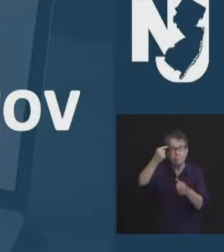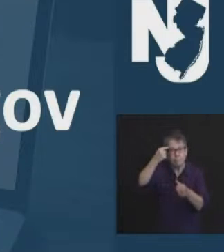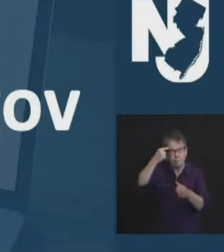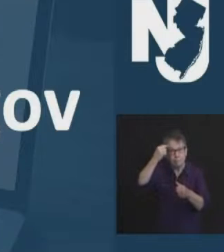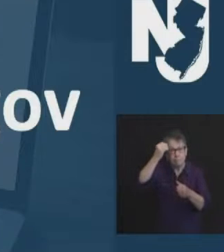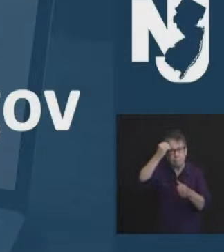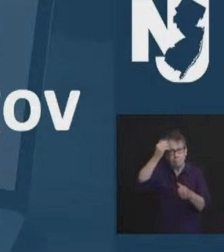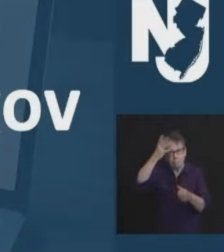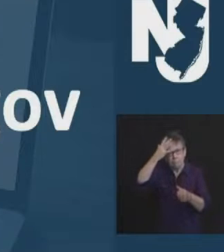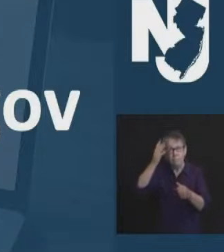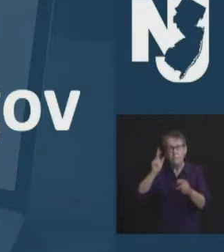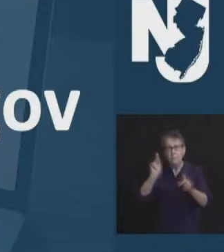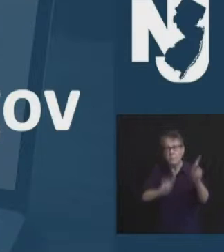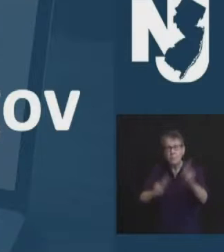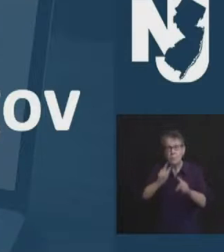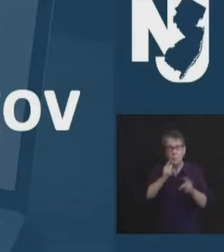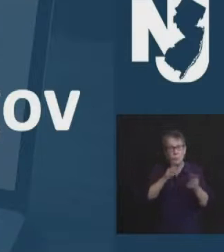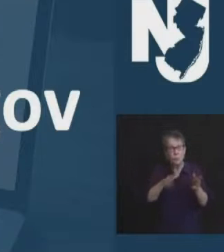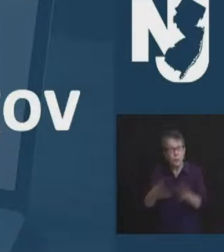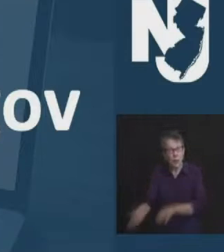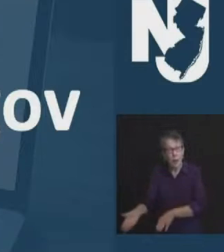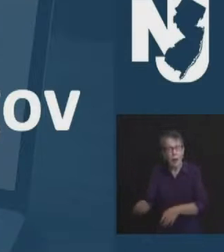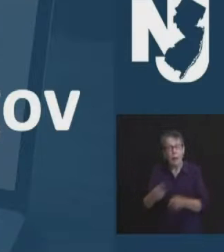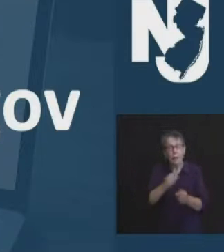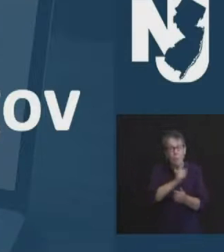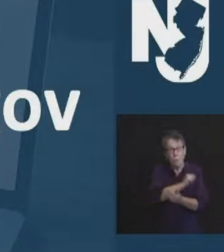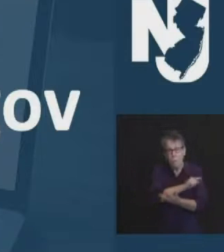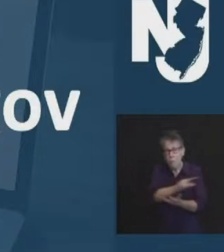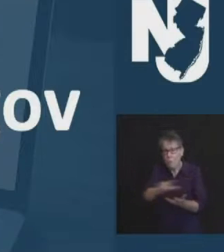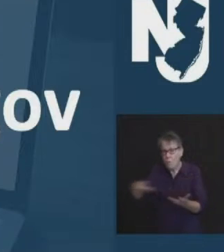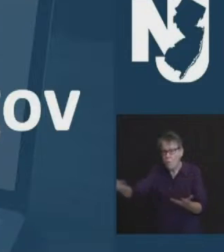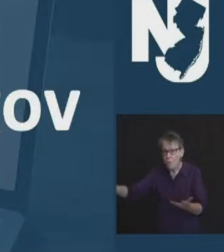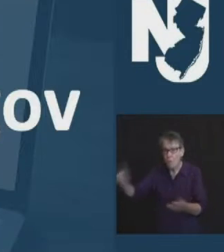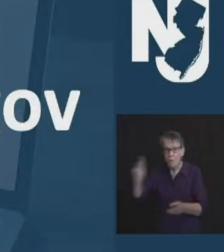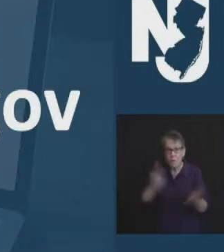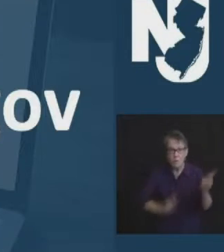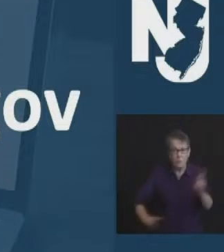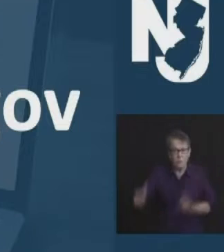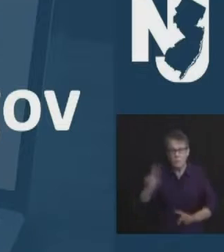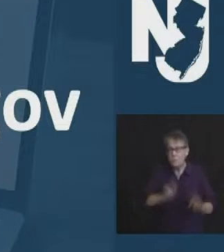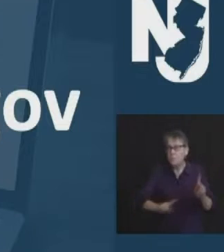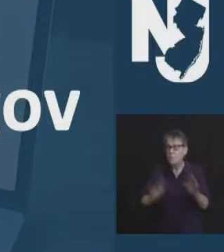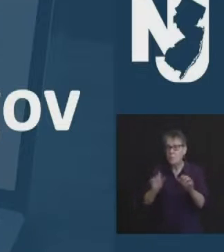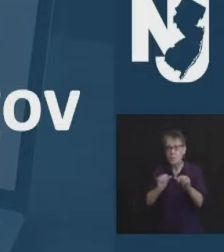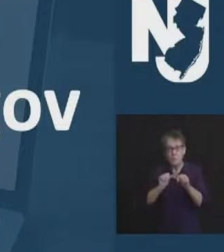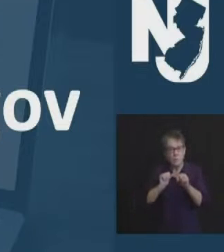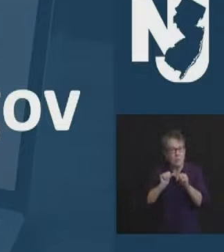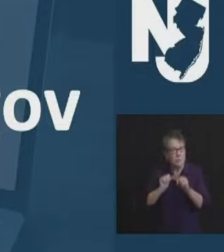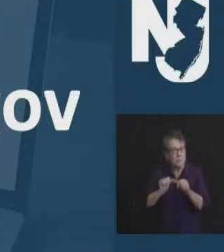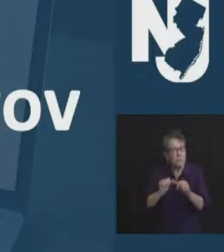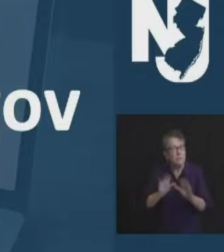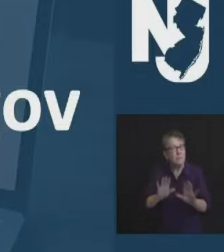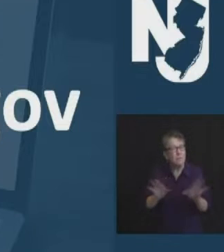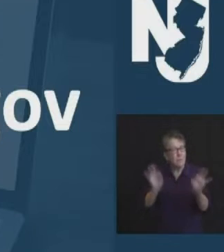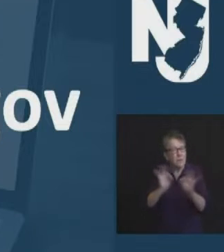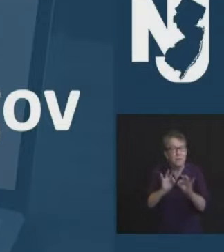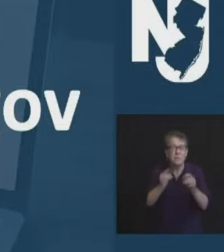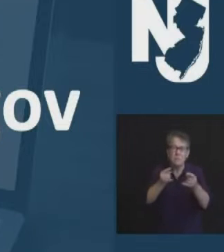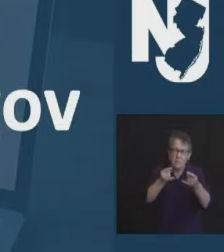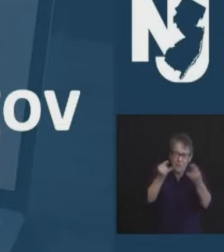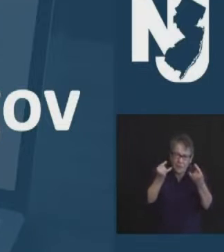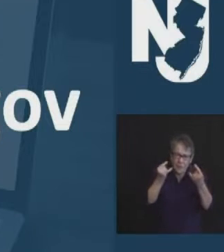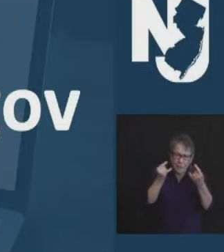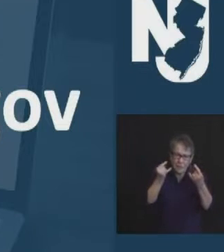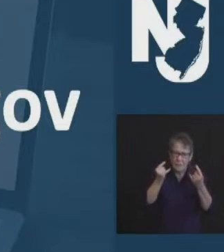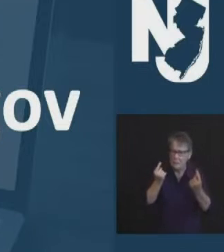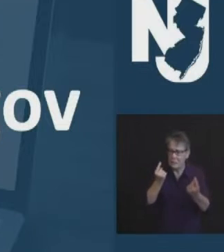masks, washing our hands frequently, using common sense. We're not done with this virus yet, and it's not done with